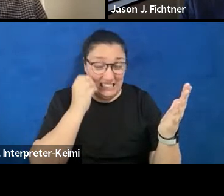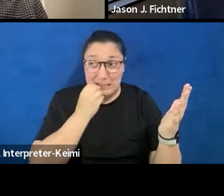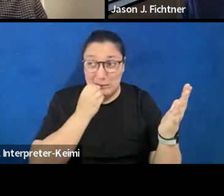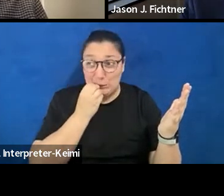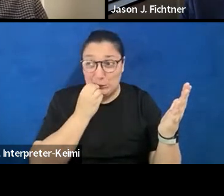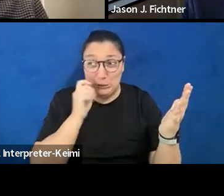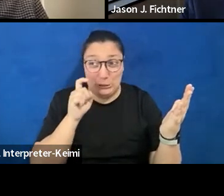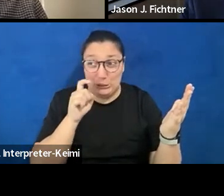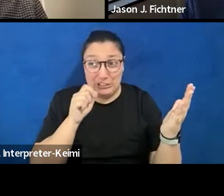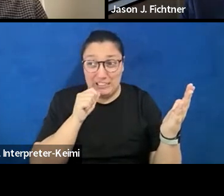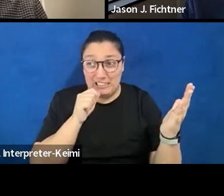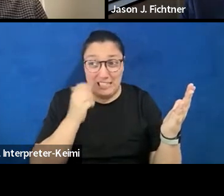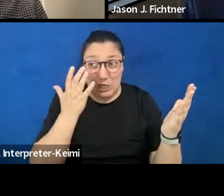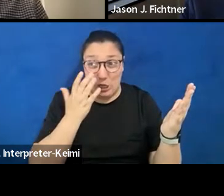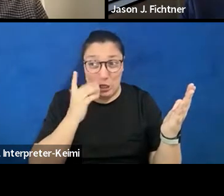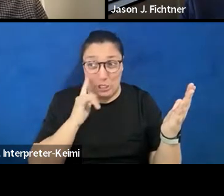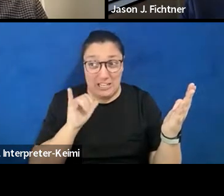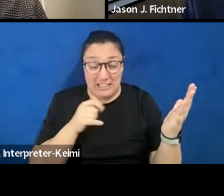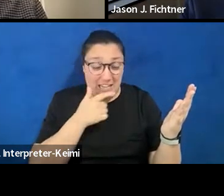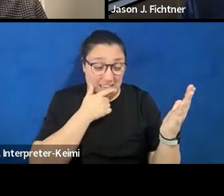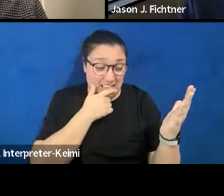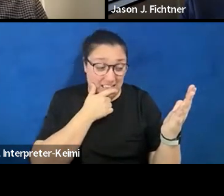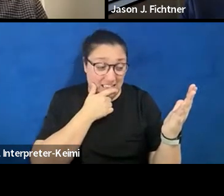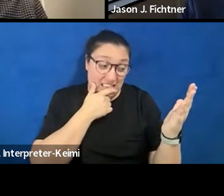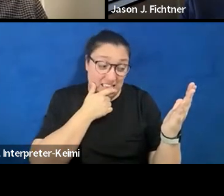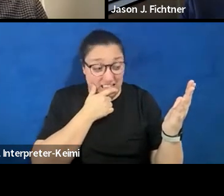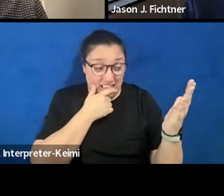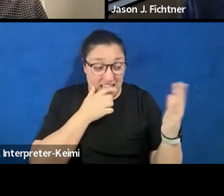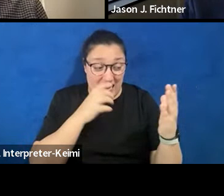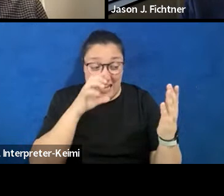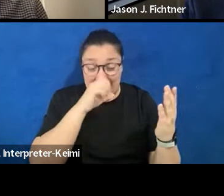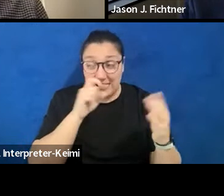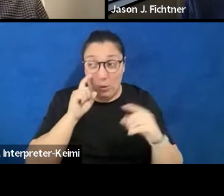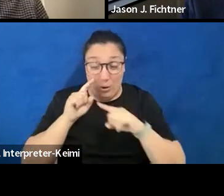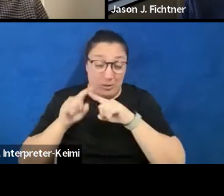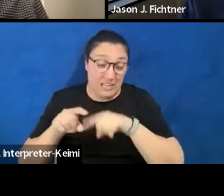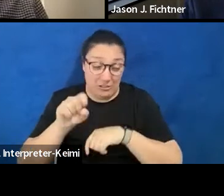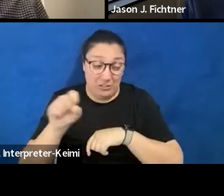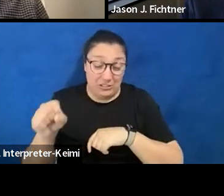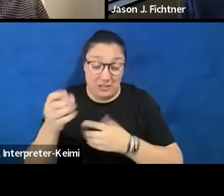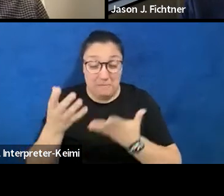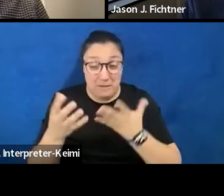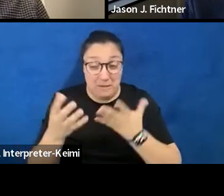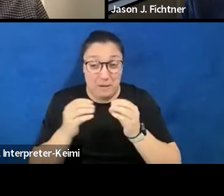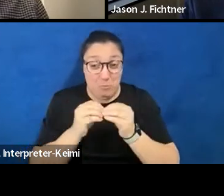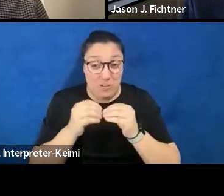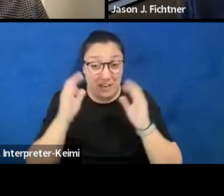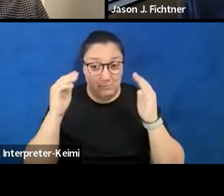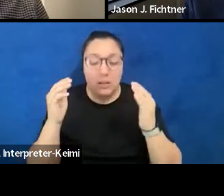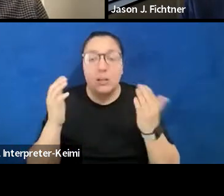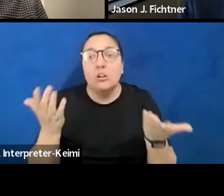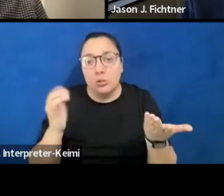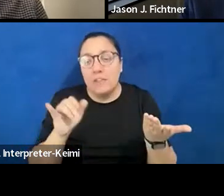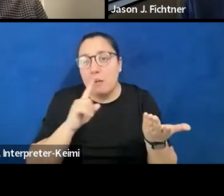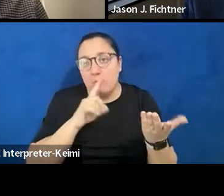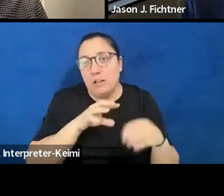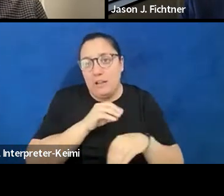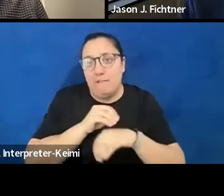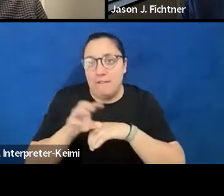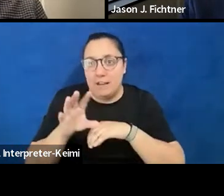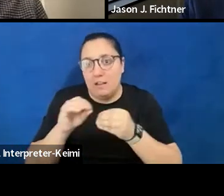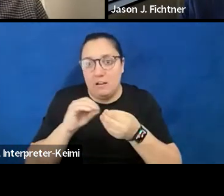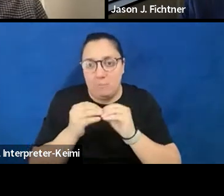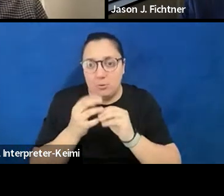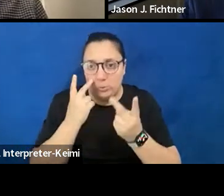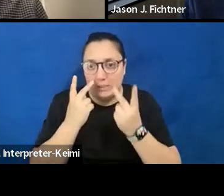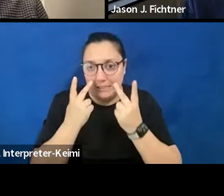to look. I think I'm going to be relying on Social Security more than I expected. And so I think that that kind of plays into some of those numbers that we see.